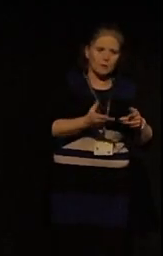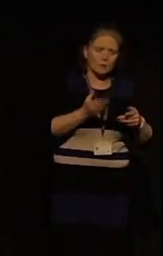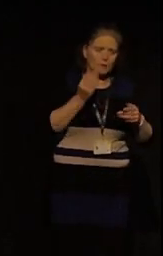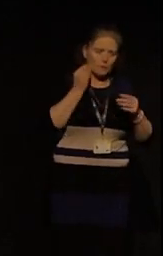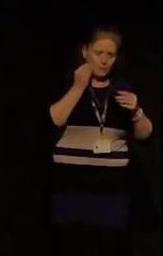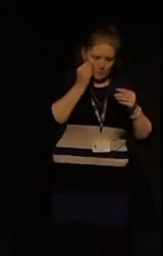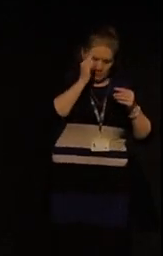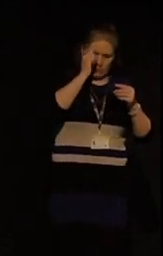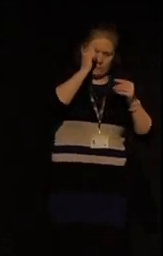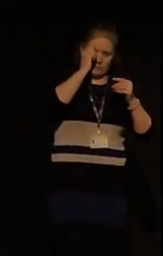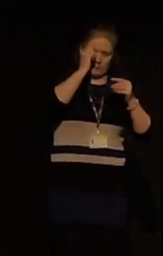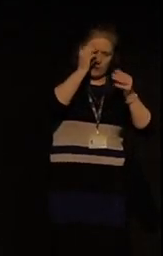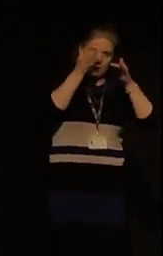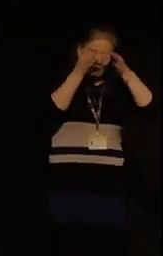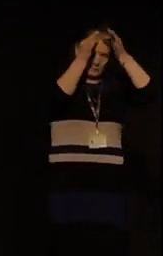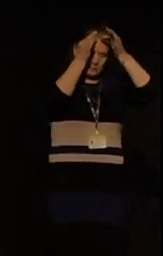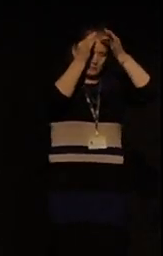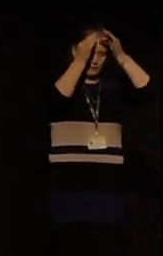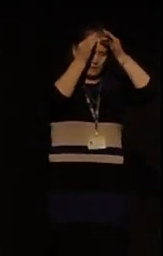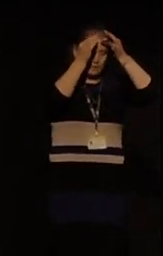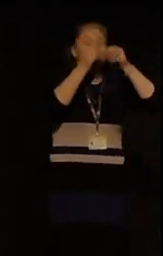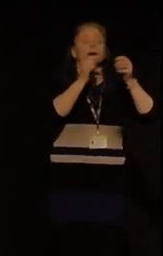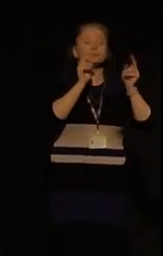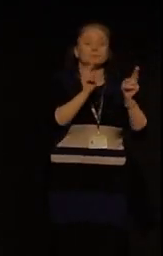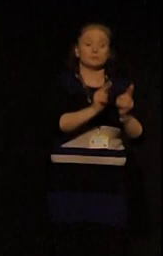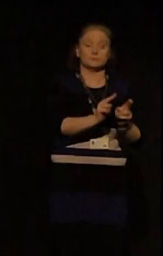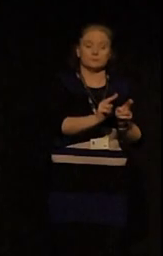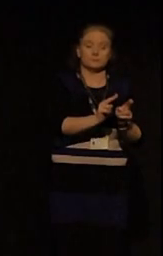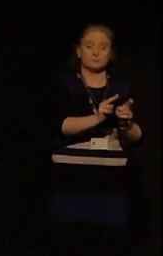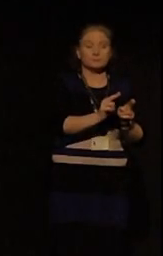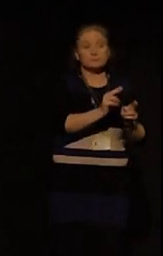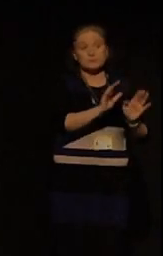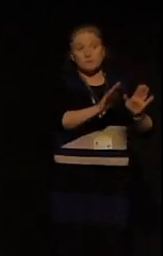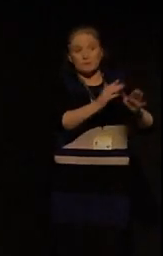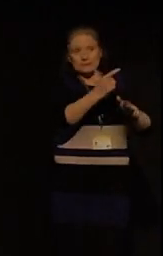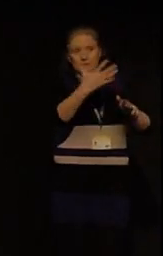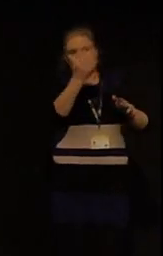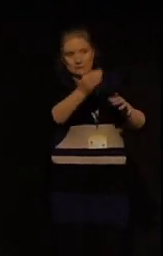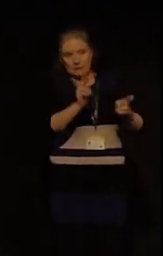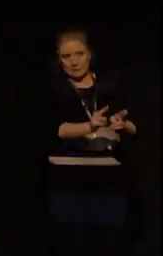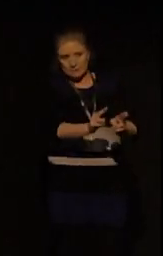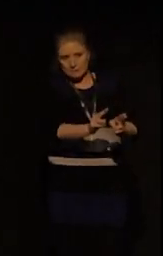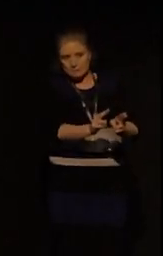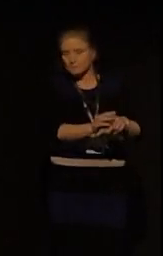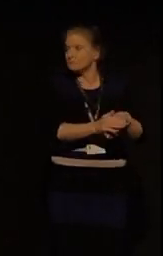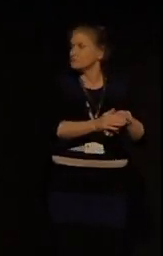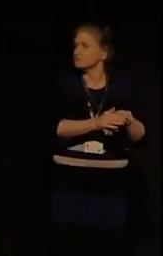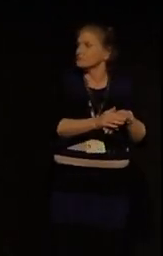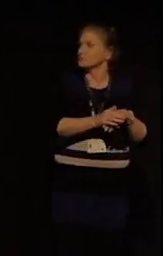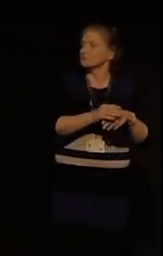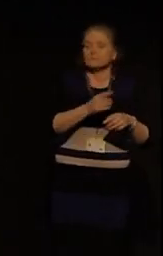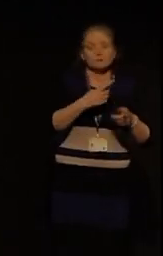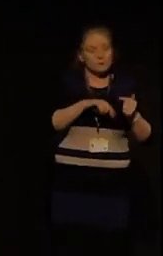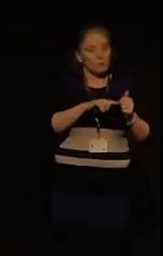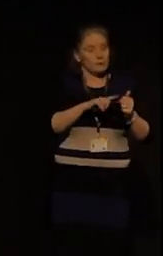going into your brain, is actually reduced by about 75%. So we've reduced the